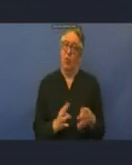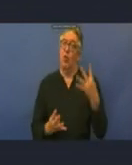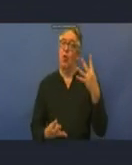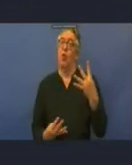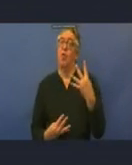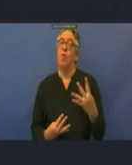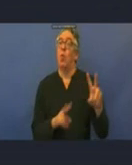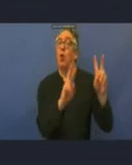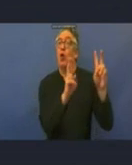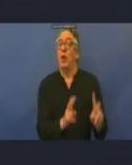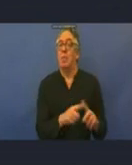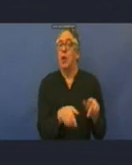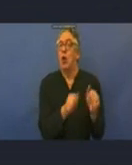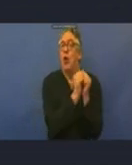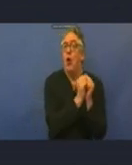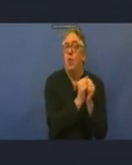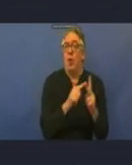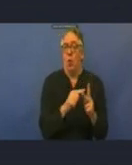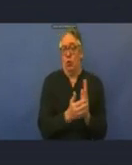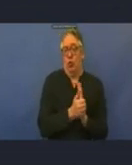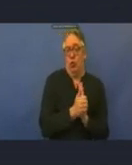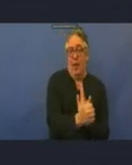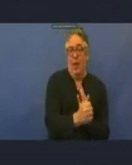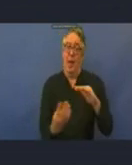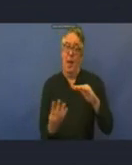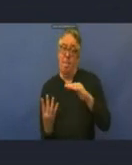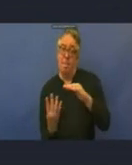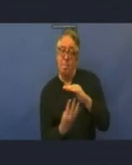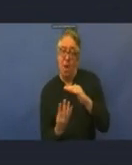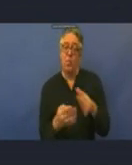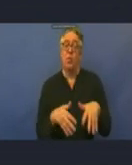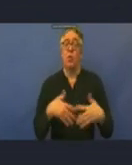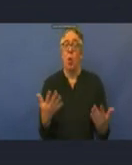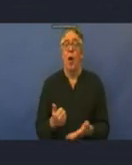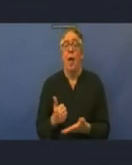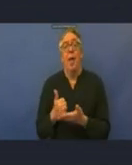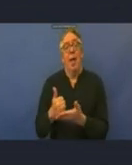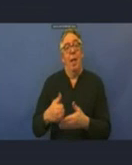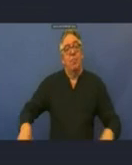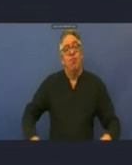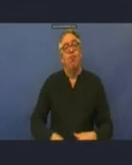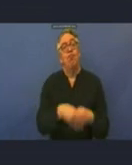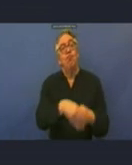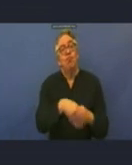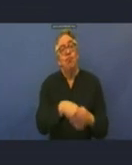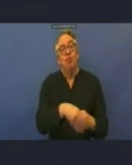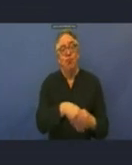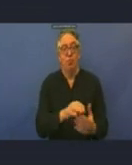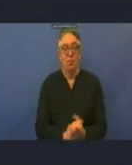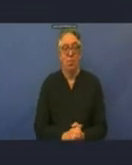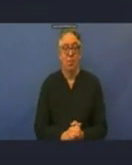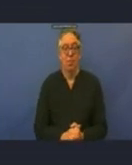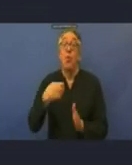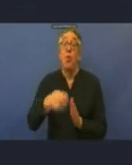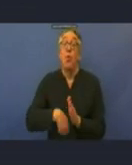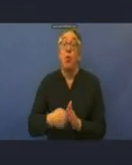so values, skills, migrant, or reconciliation. And your project must have